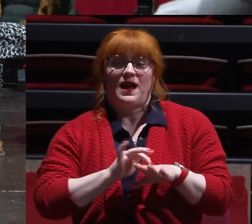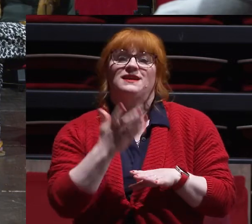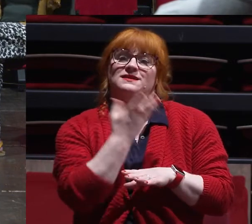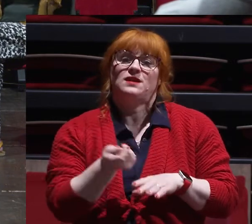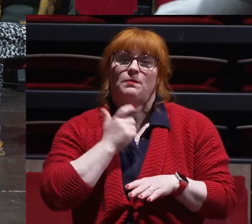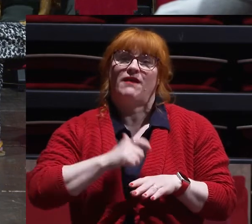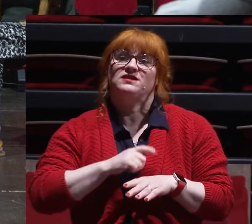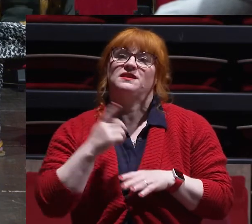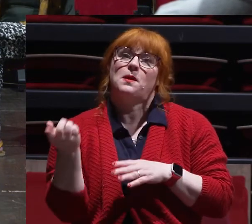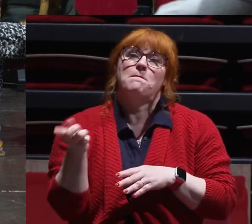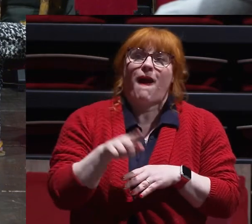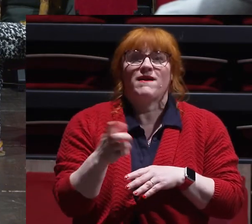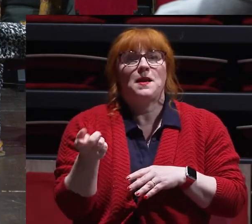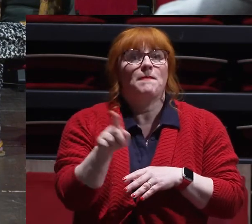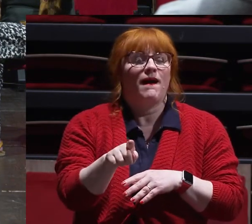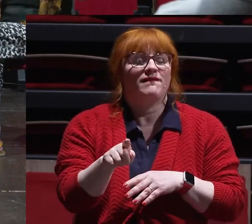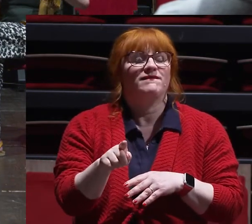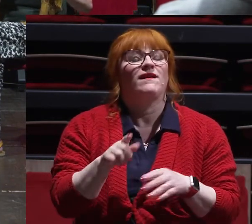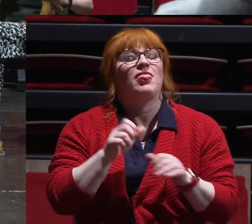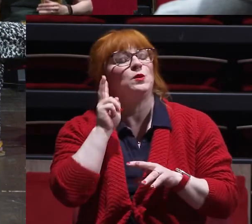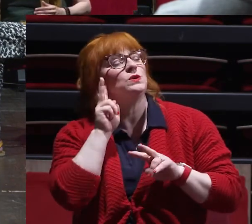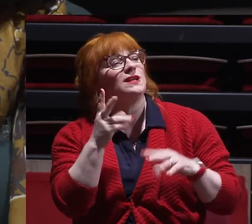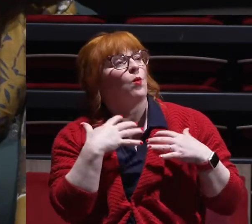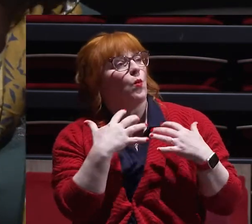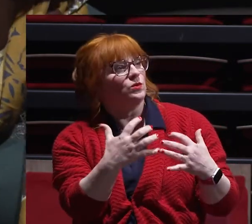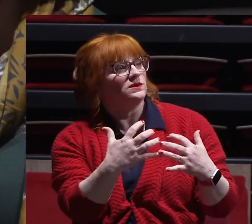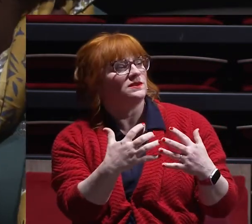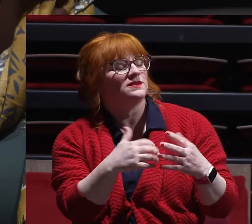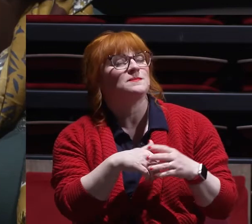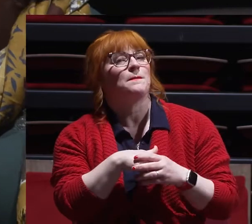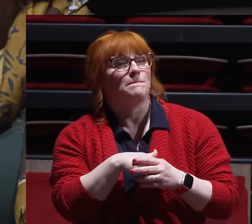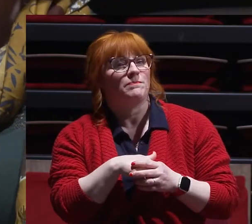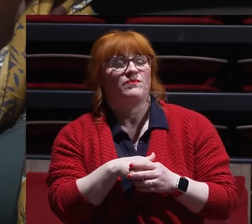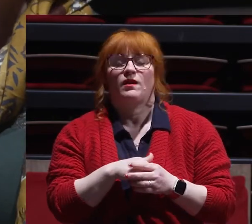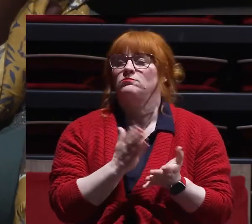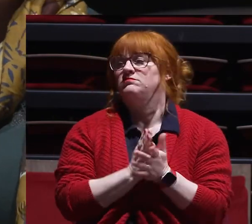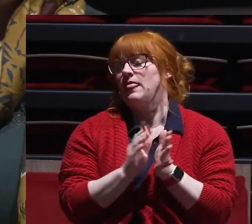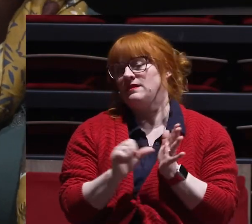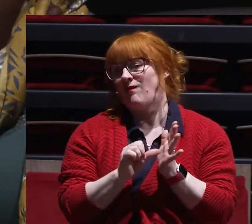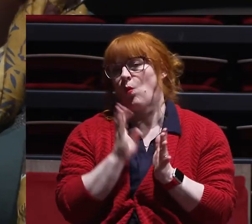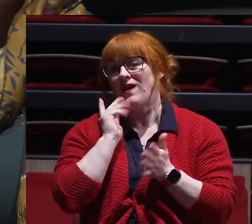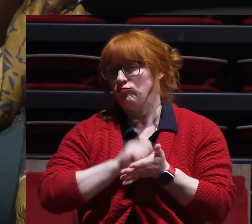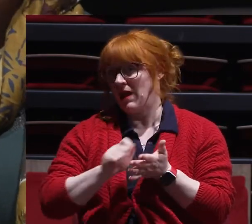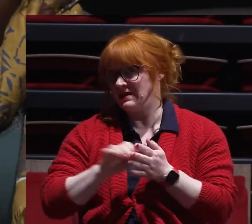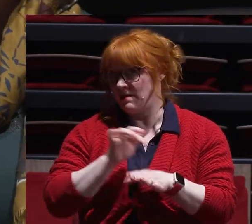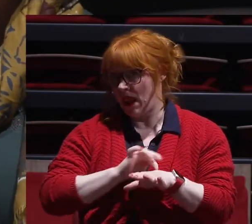back. So that led me down that path. And then also watching the reaction of the audience. Yeah. Or sitting. I